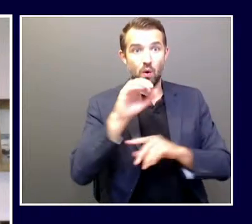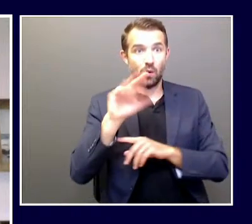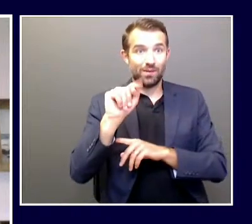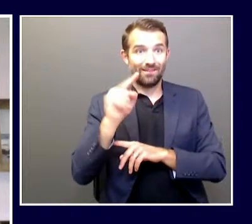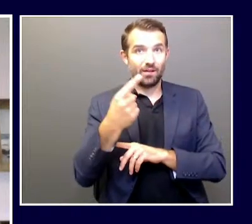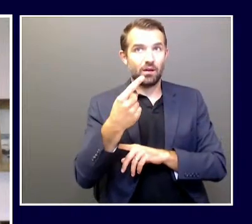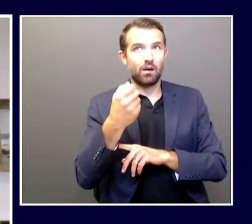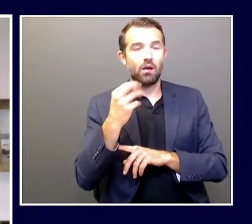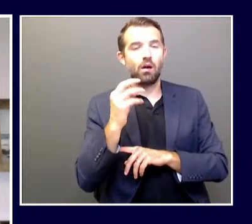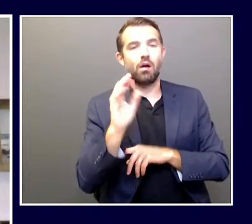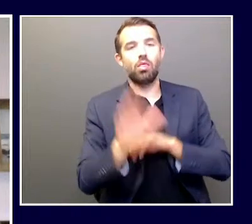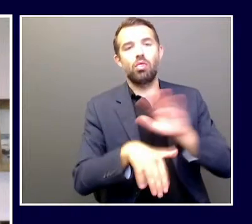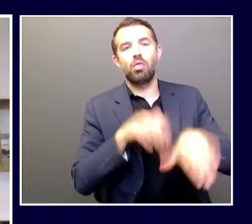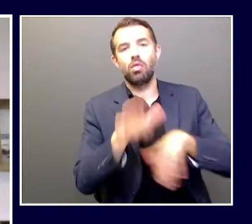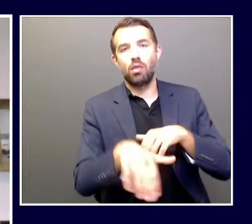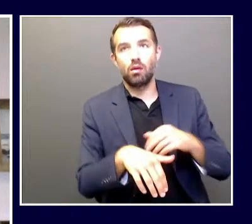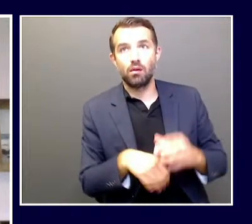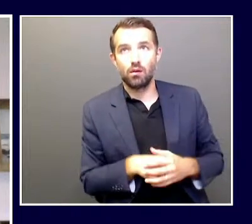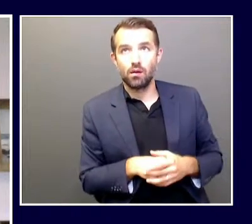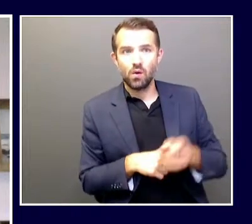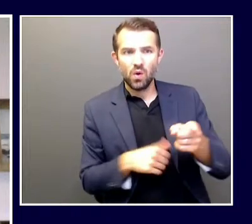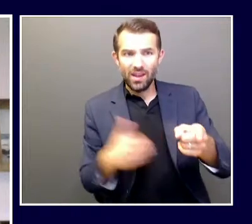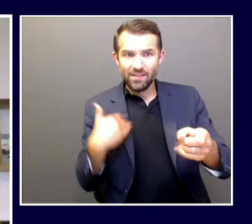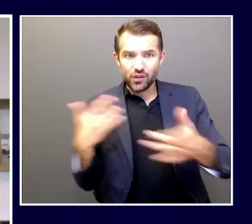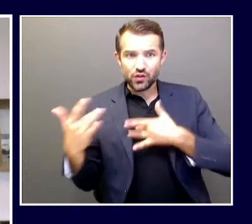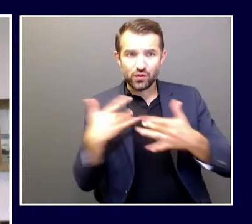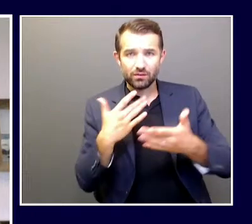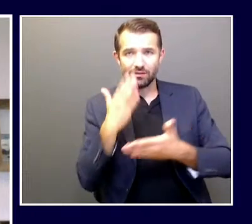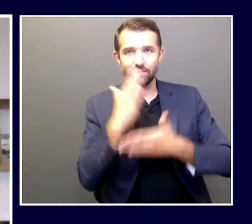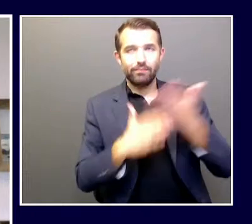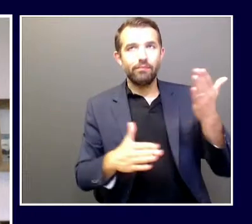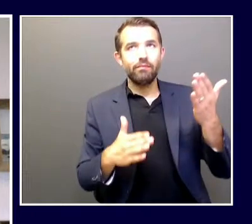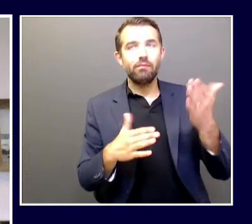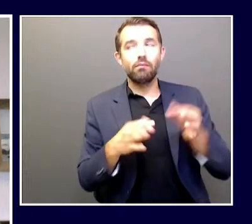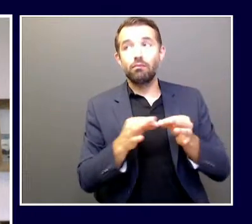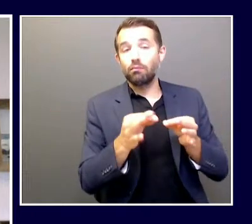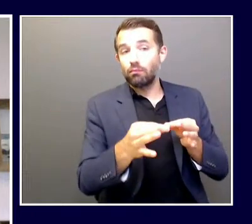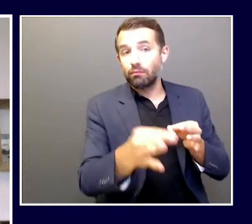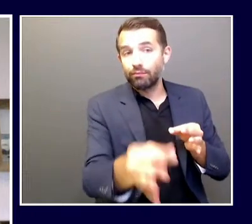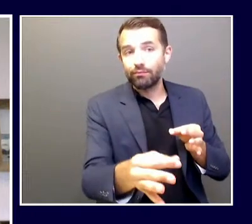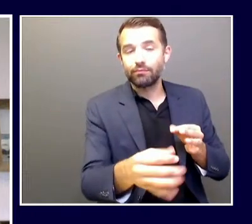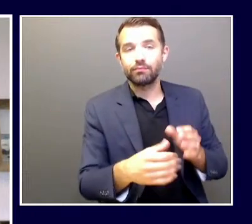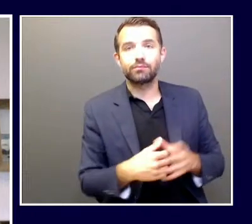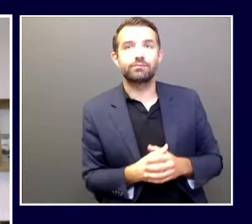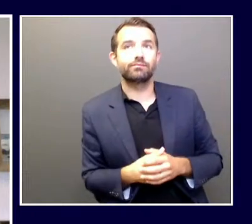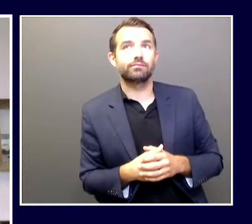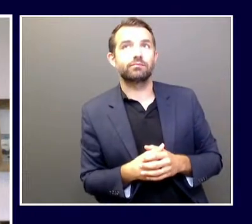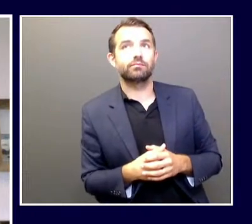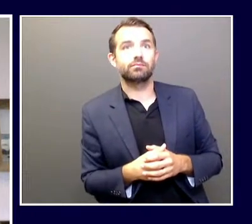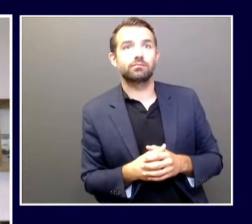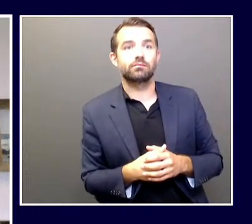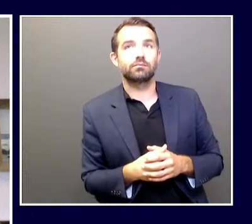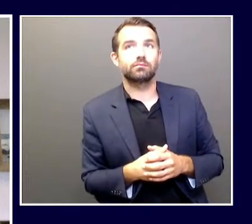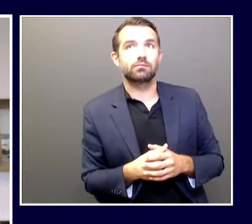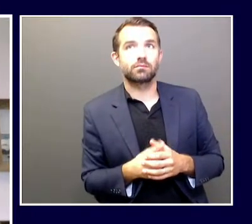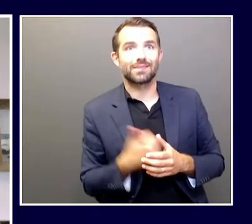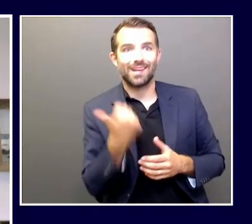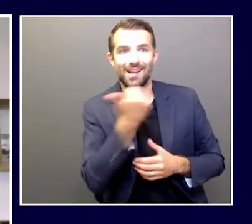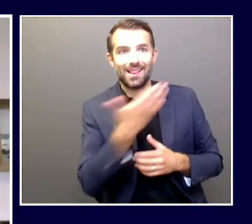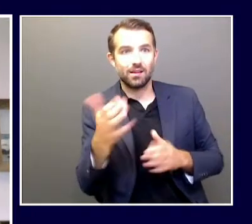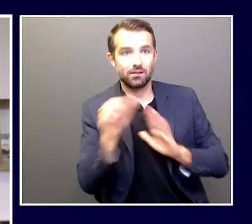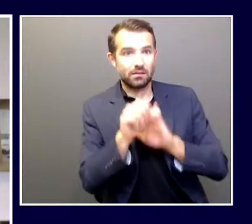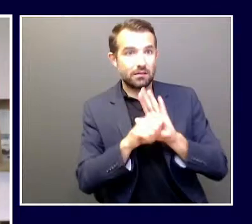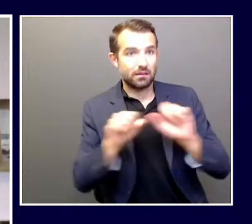fast enough? And is there anything the state, are they the way to improve vaccinations at this point? I think it's too early to